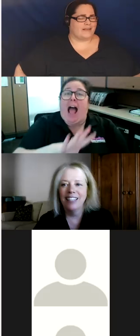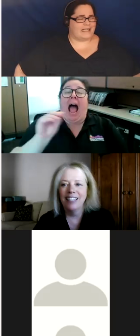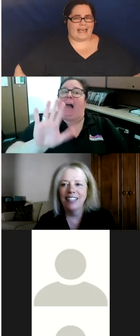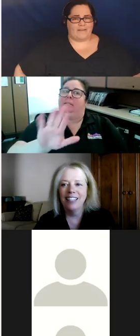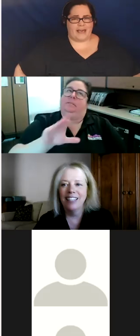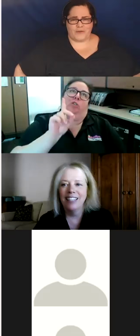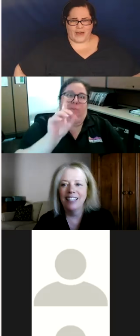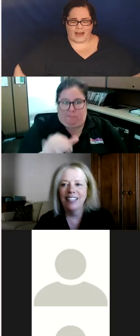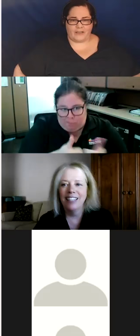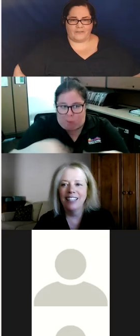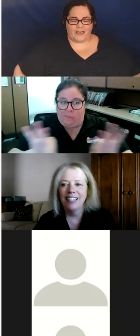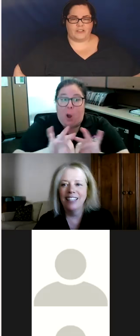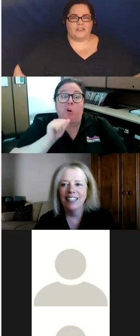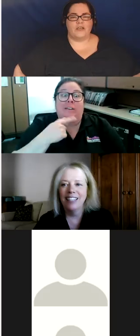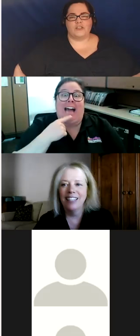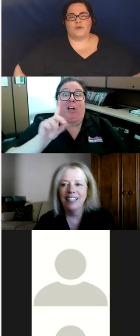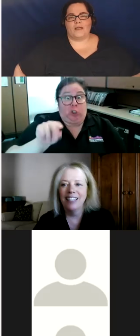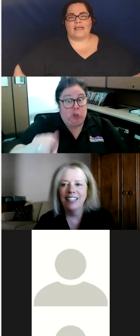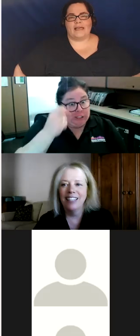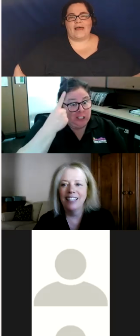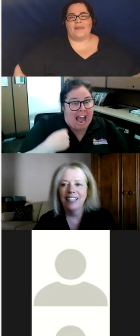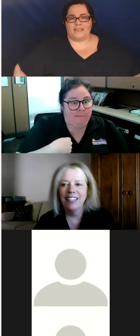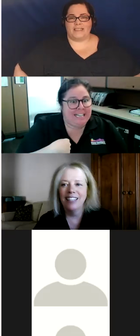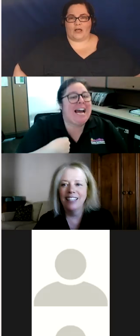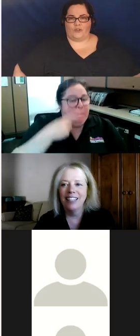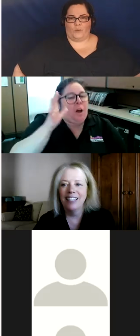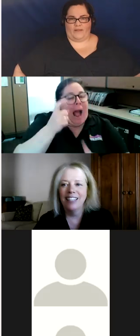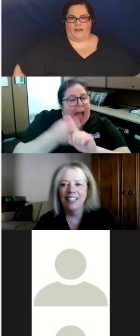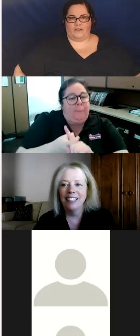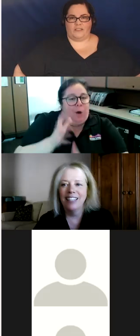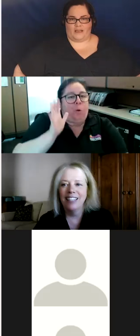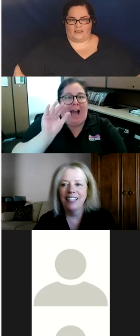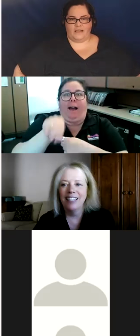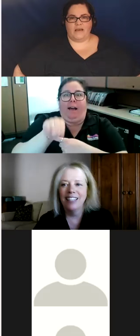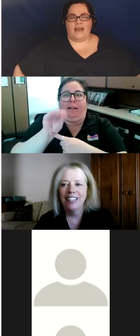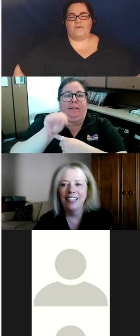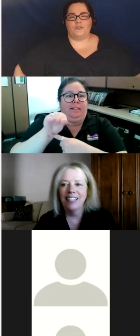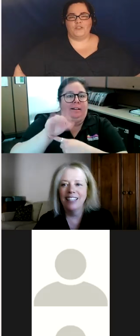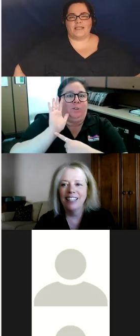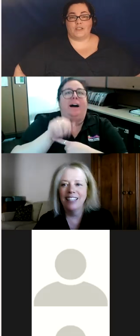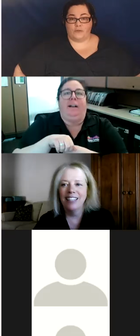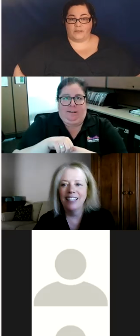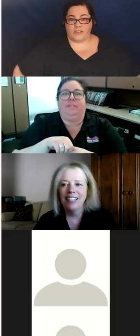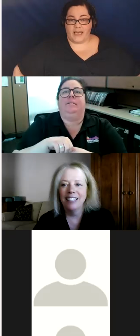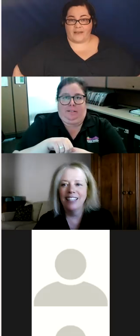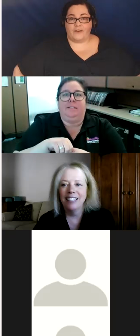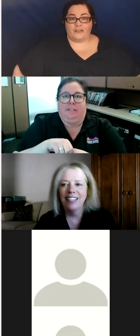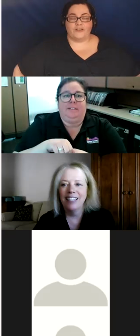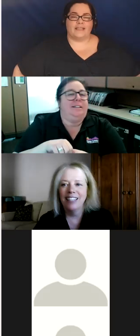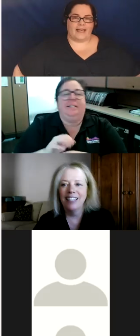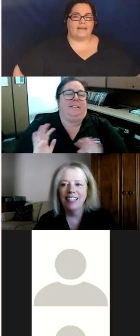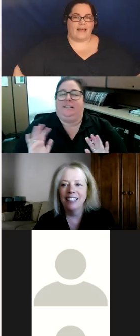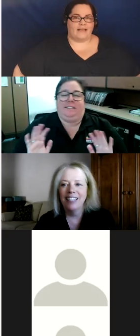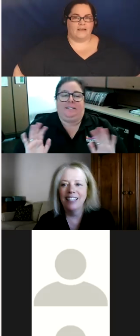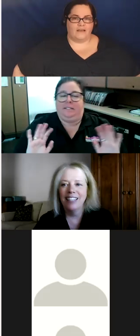aren't going to get you that clarification. So you want to get them to tell you what they understand. If you just say, "Do you understand?" you're